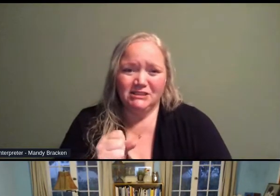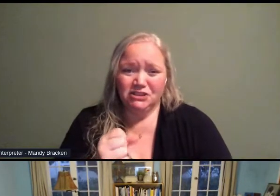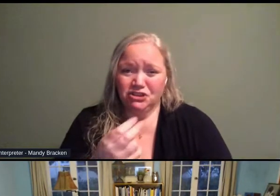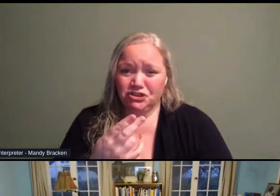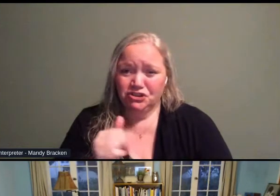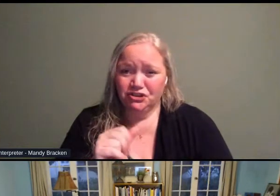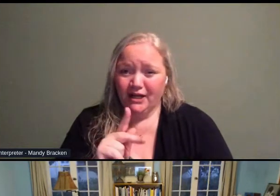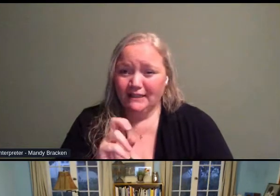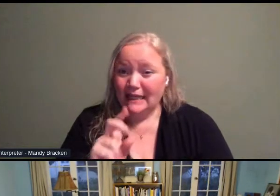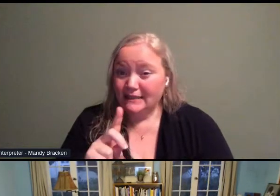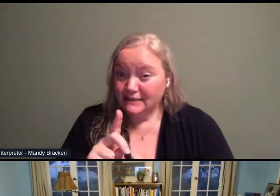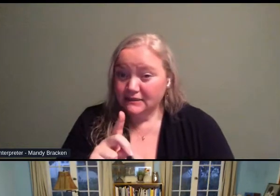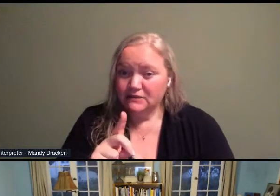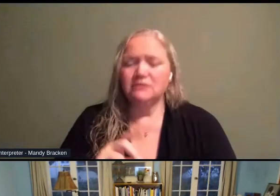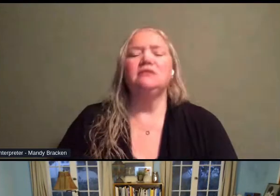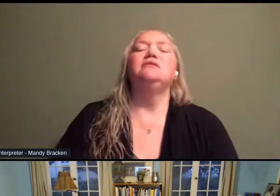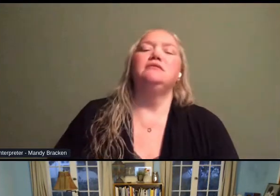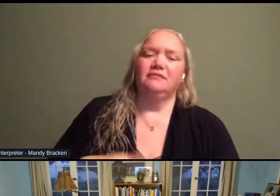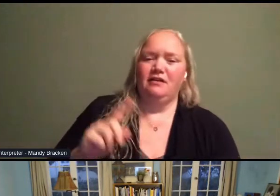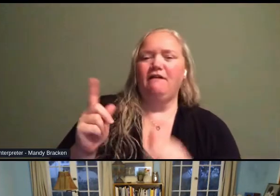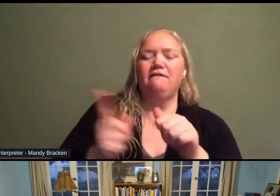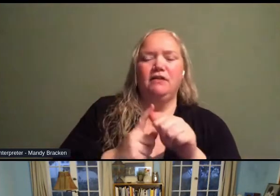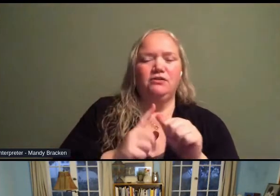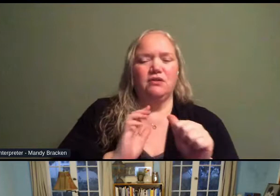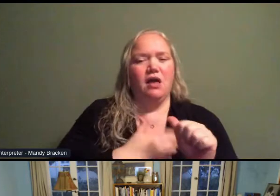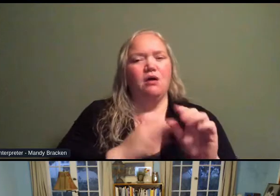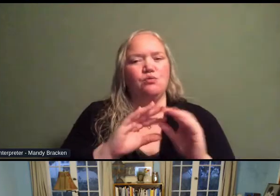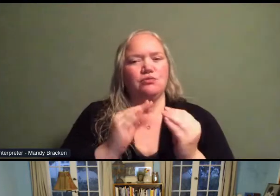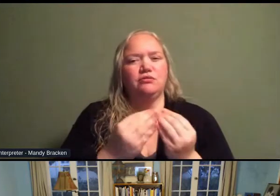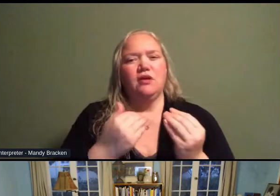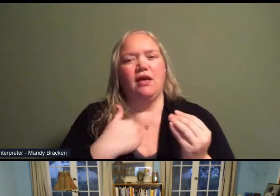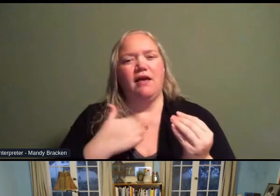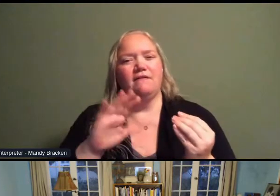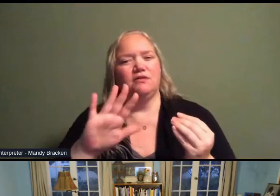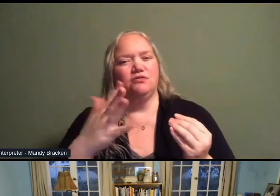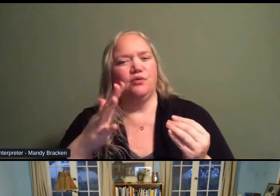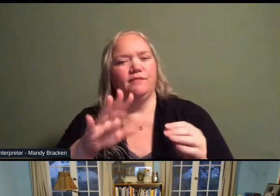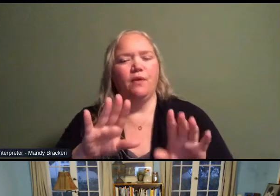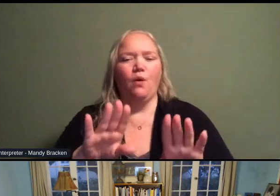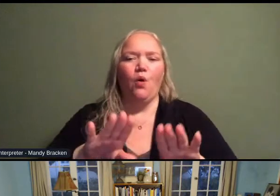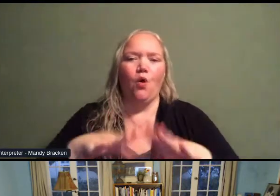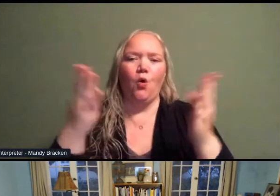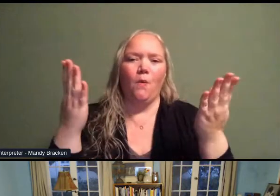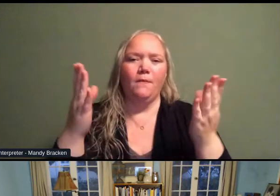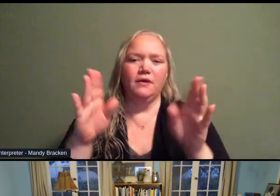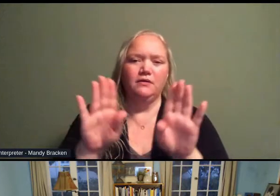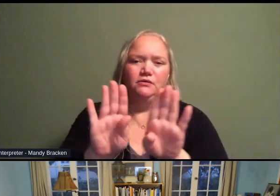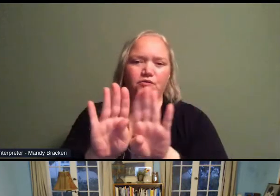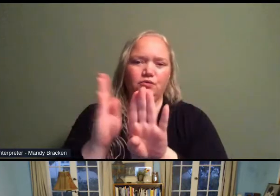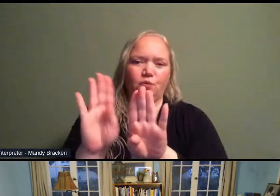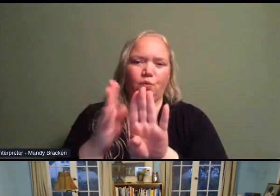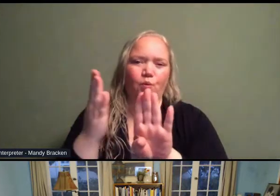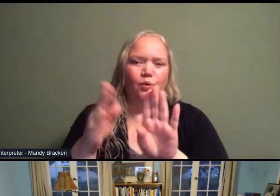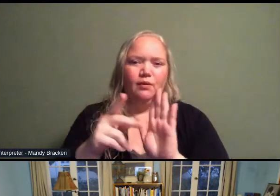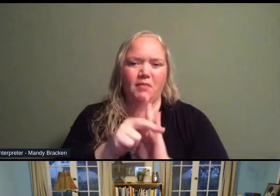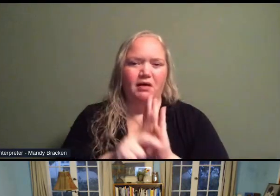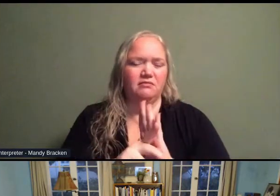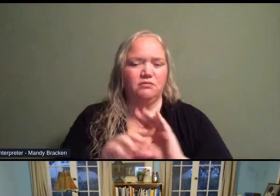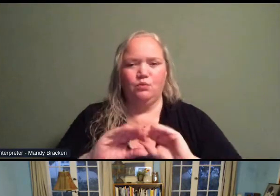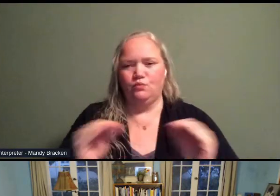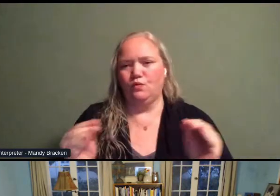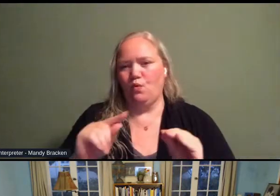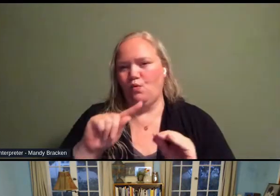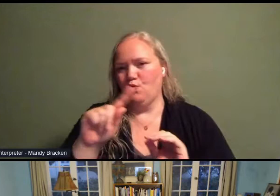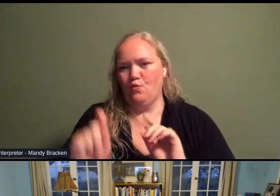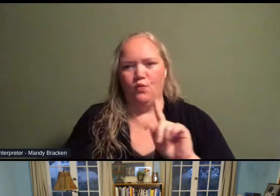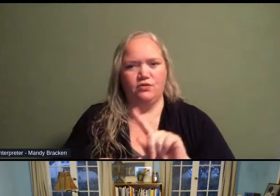our organization, it has kind of an open door policy. We don't ask questions. If you want to come to our event, you're more than welcome. There